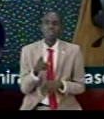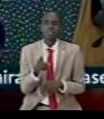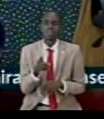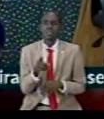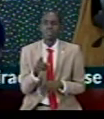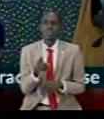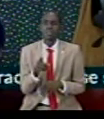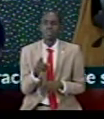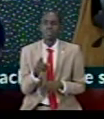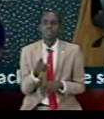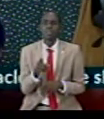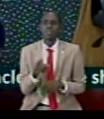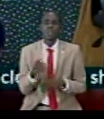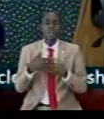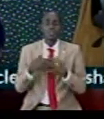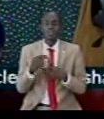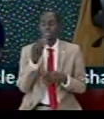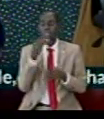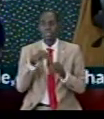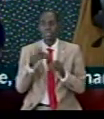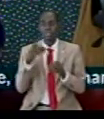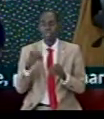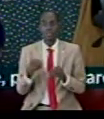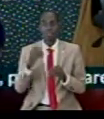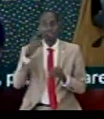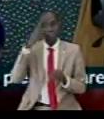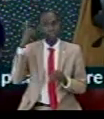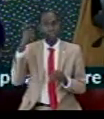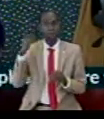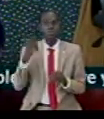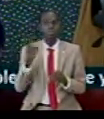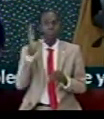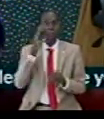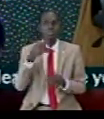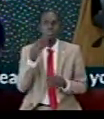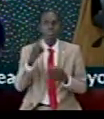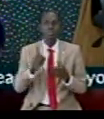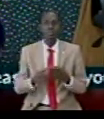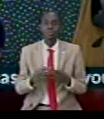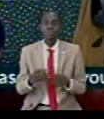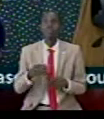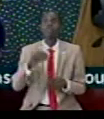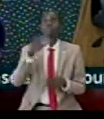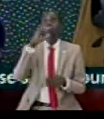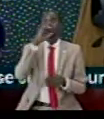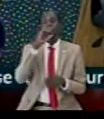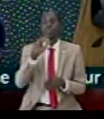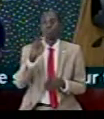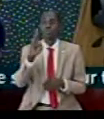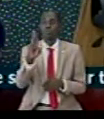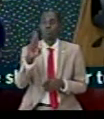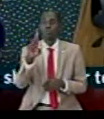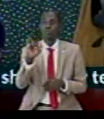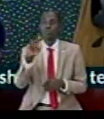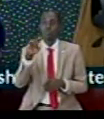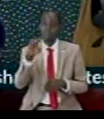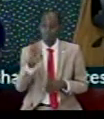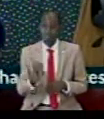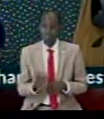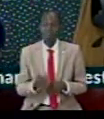after the eating in the dream, I should drink urine. I've been drinking urine after eating in the